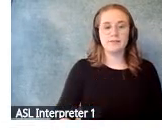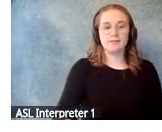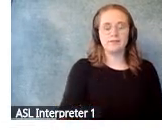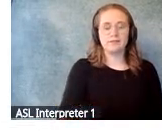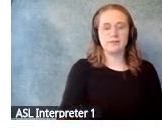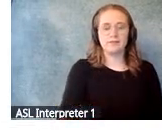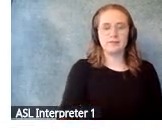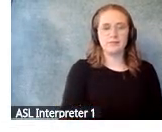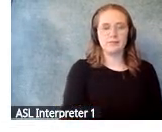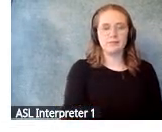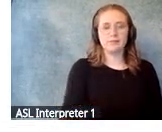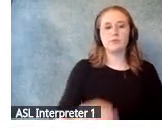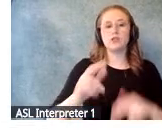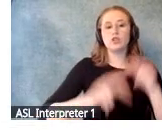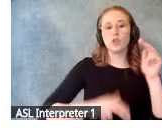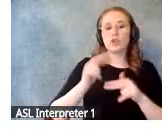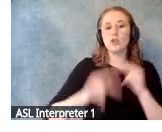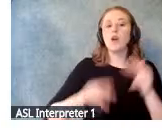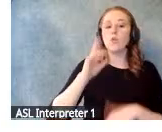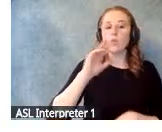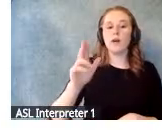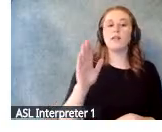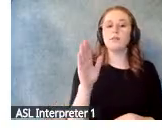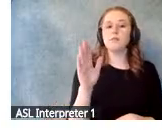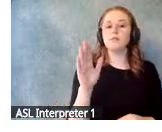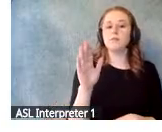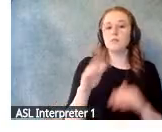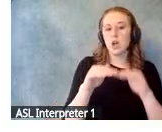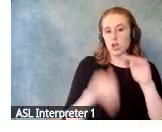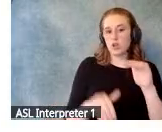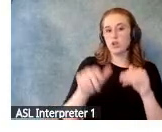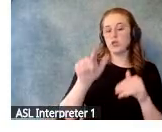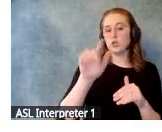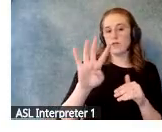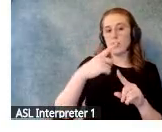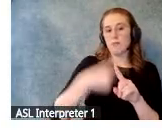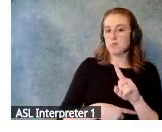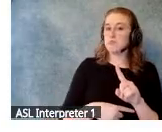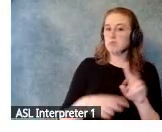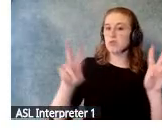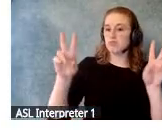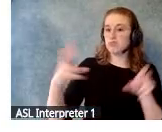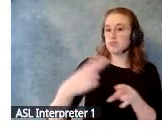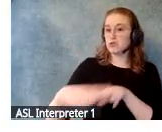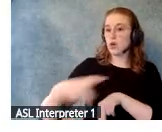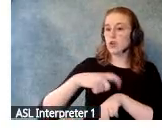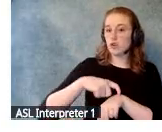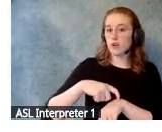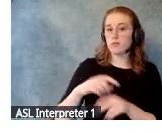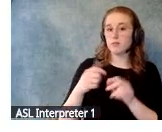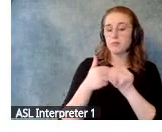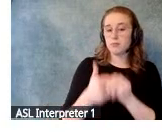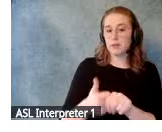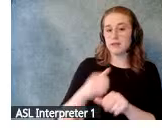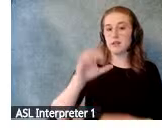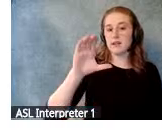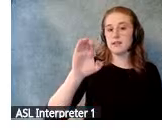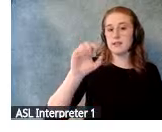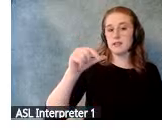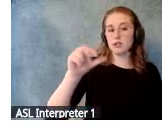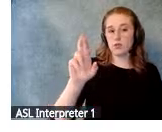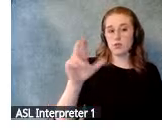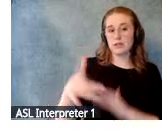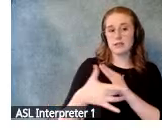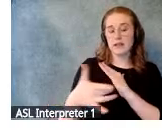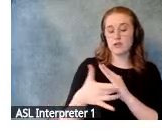While construction will be under 24 months, which is considered short-term in the CEQR technical manual,